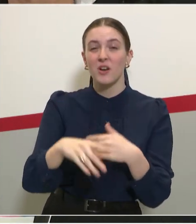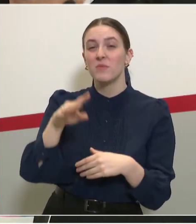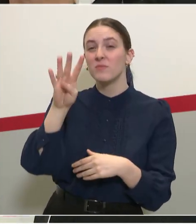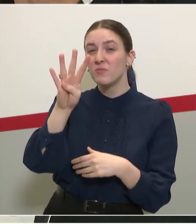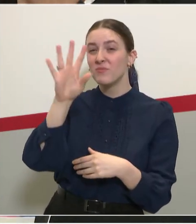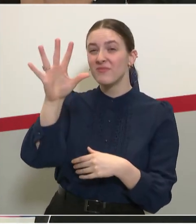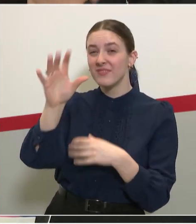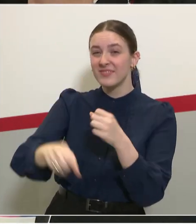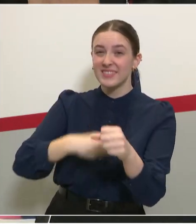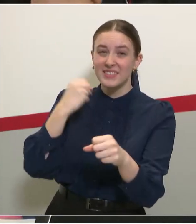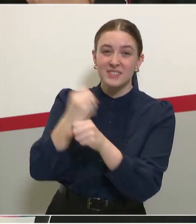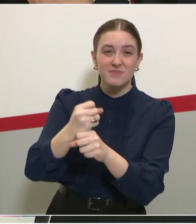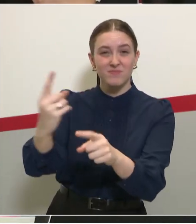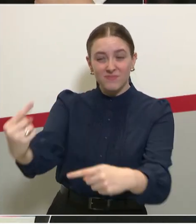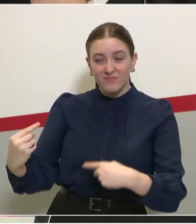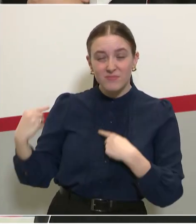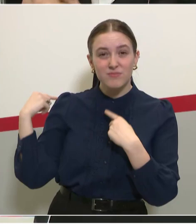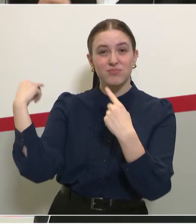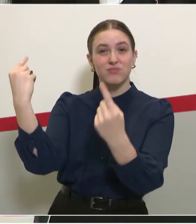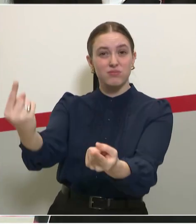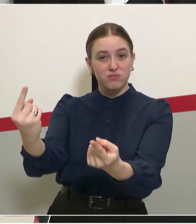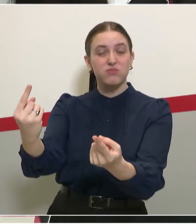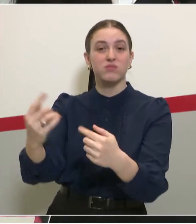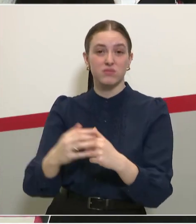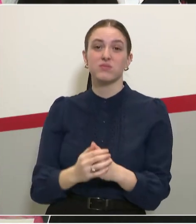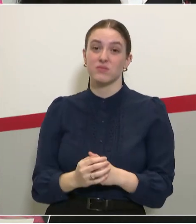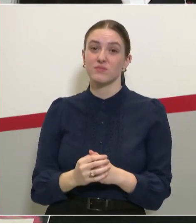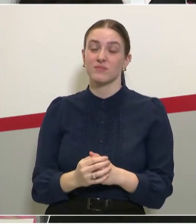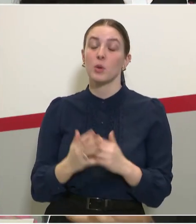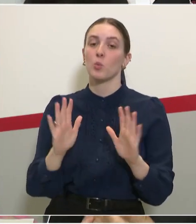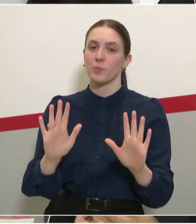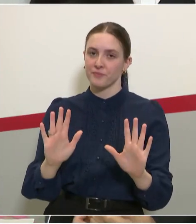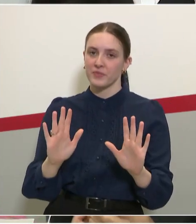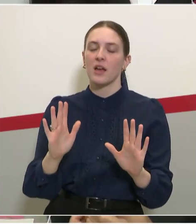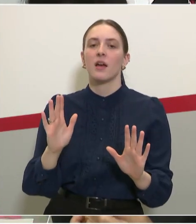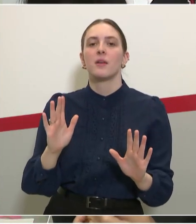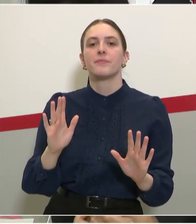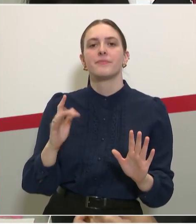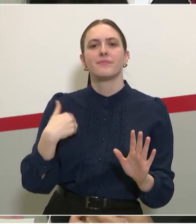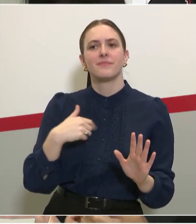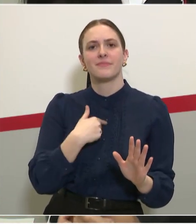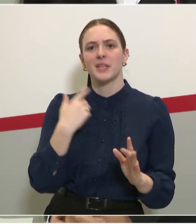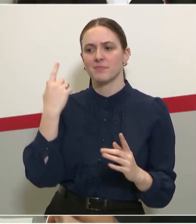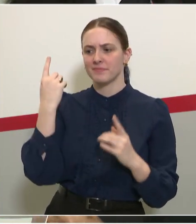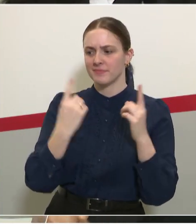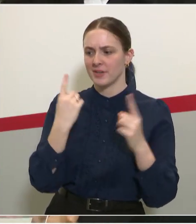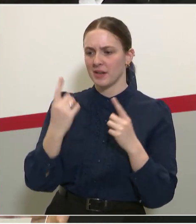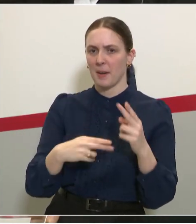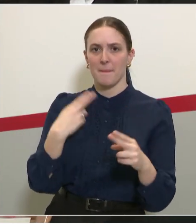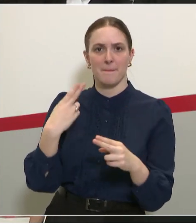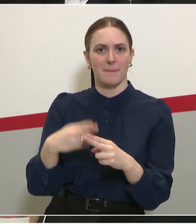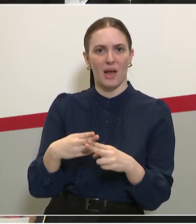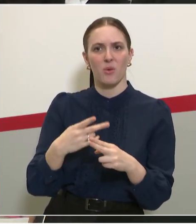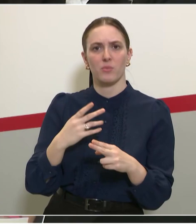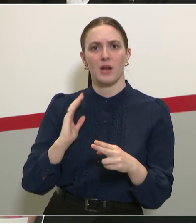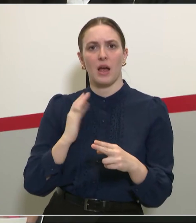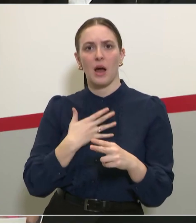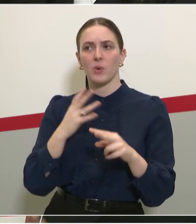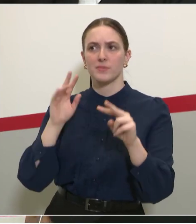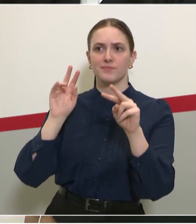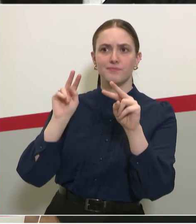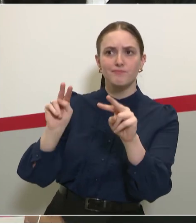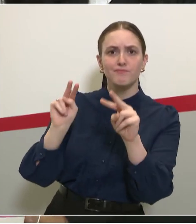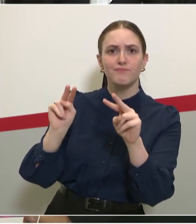45 years old. And so let's just think of the foresight